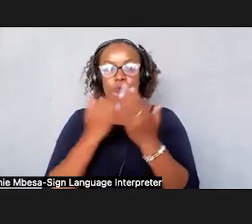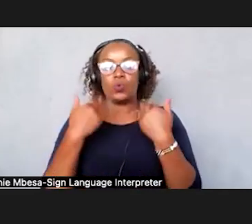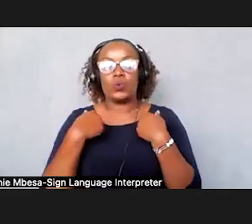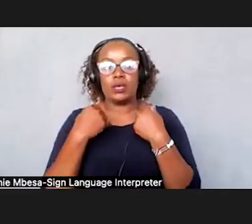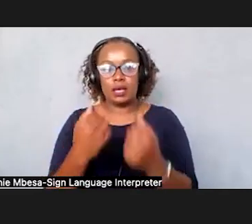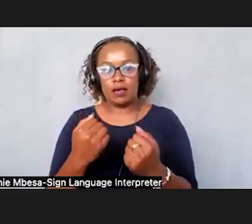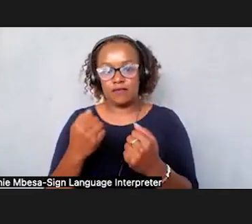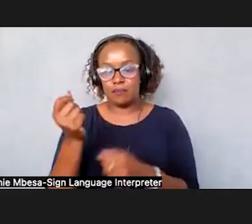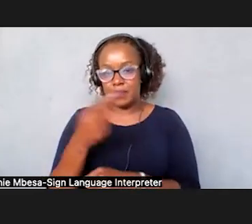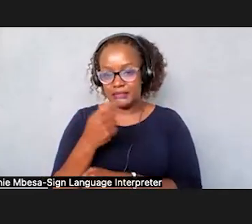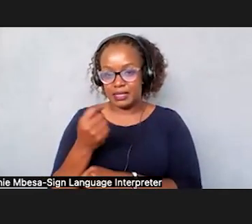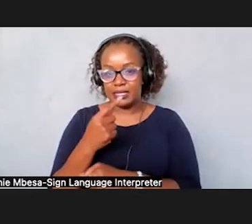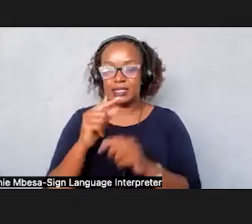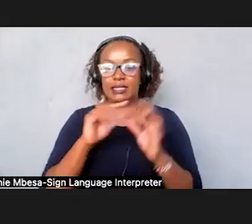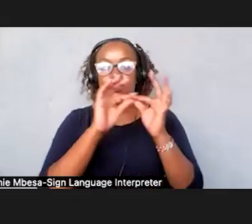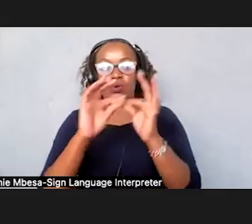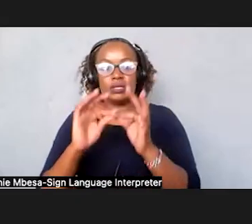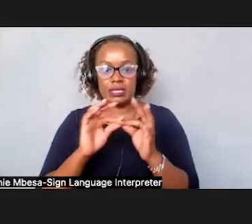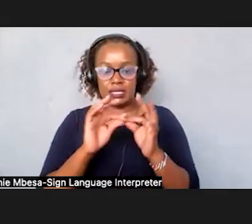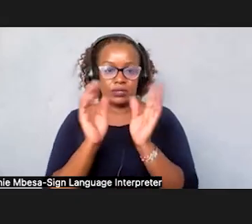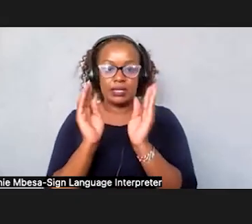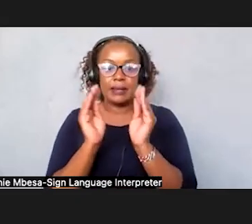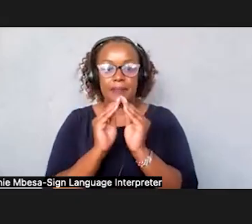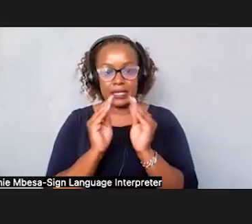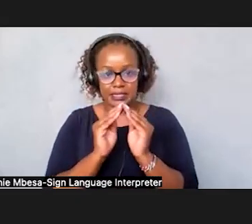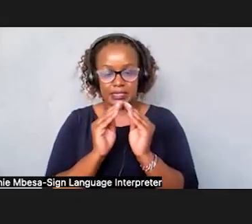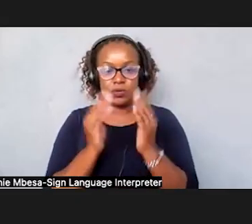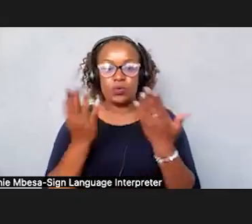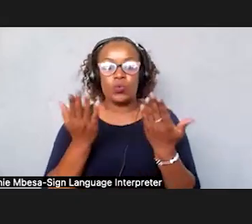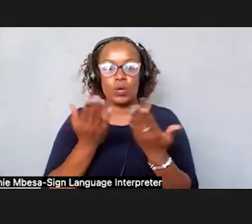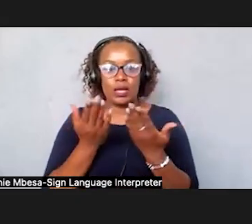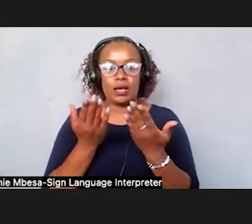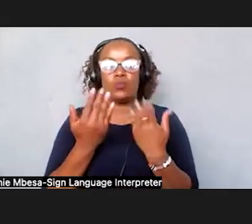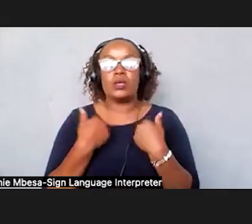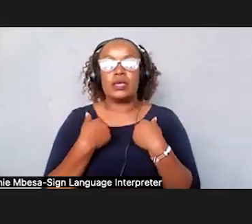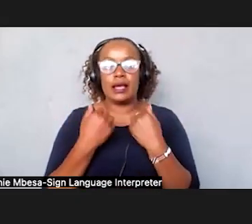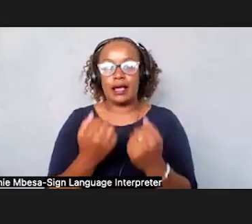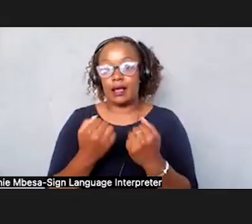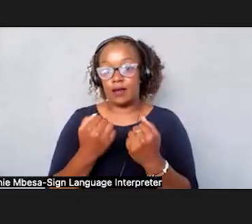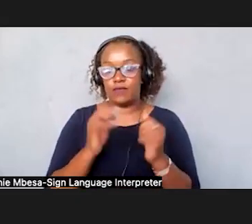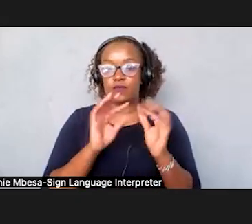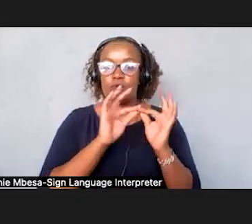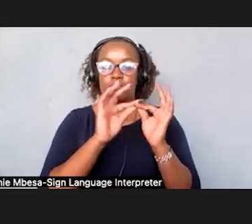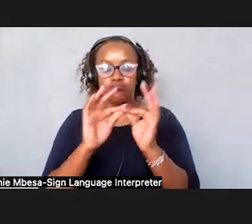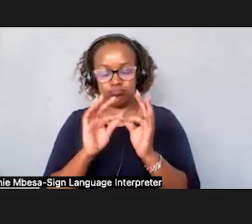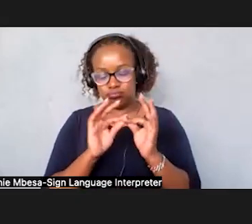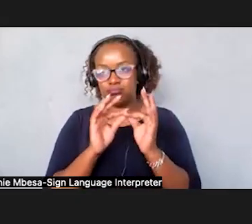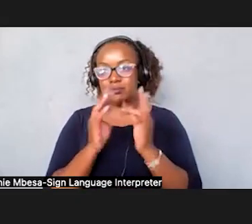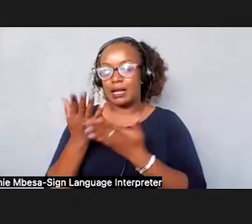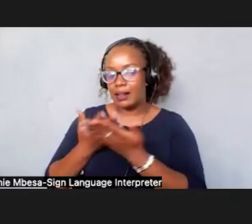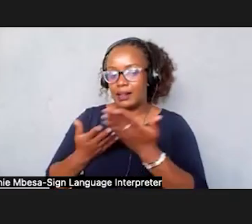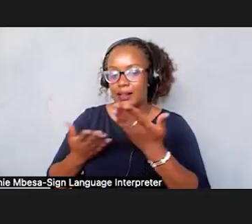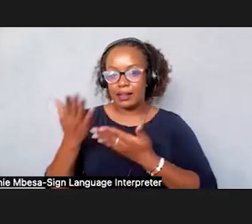meetings where in each meeting we have a key topic of discussion, and mostly is to ensure that we are sharing